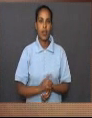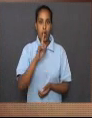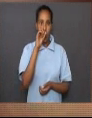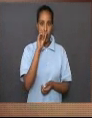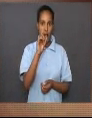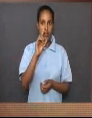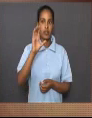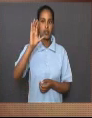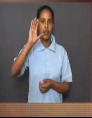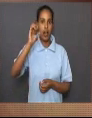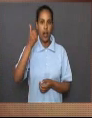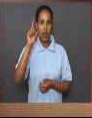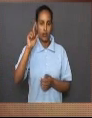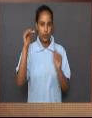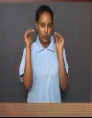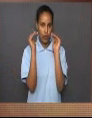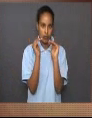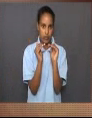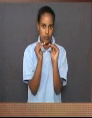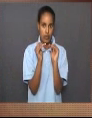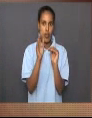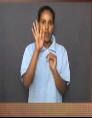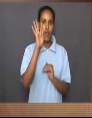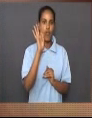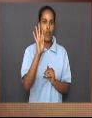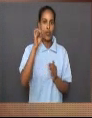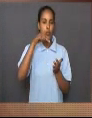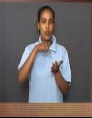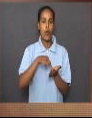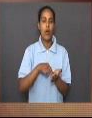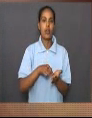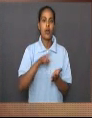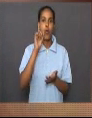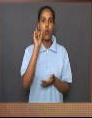1 calorie is equal to